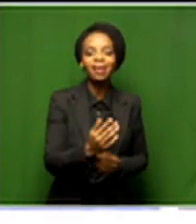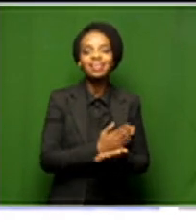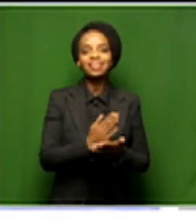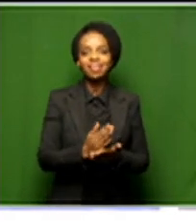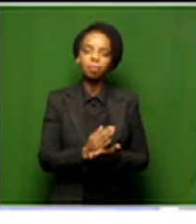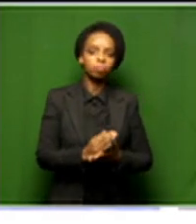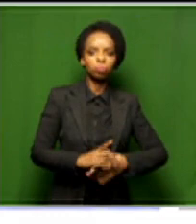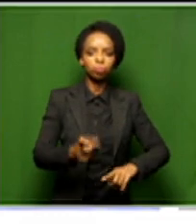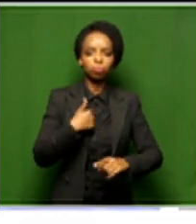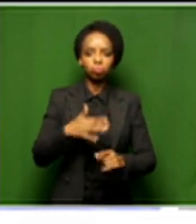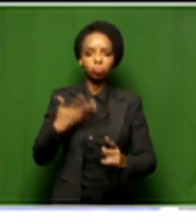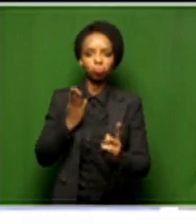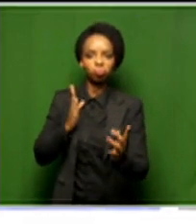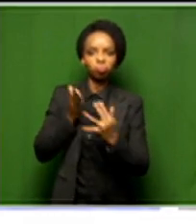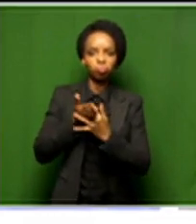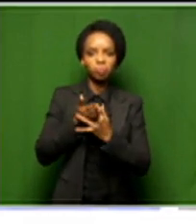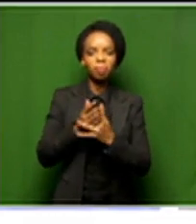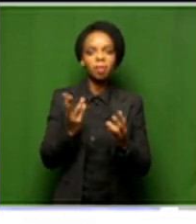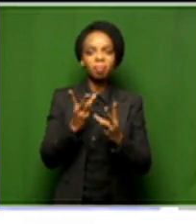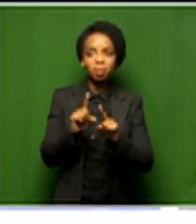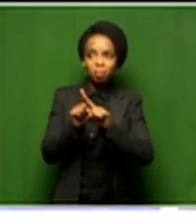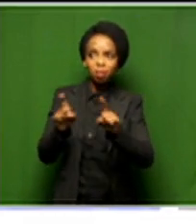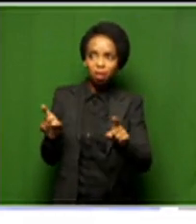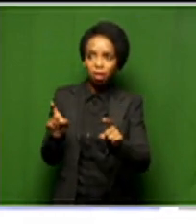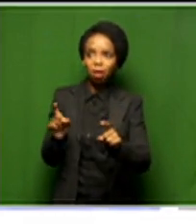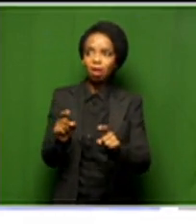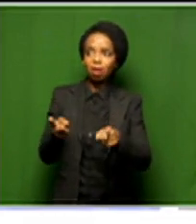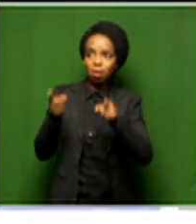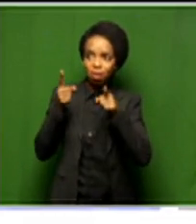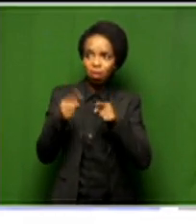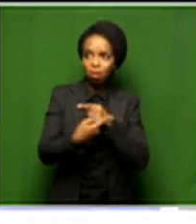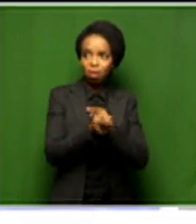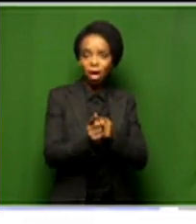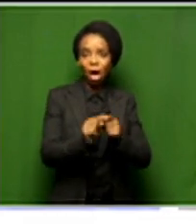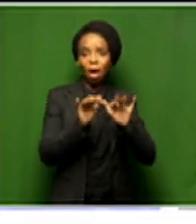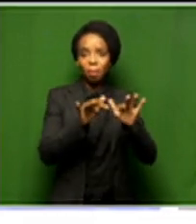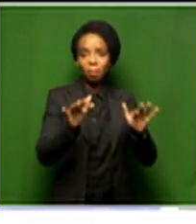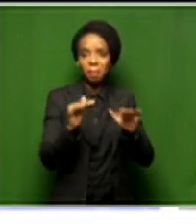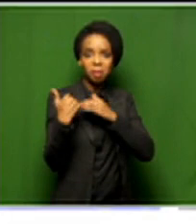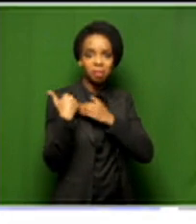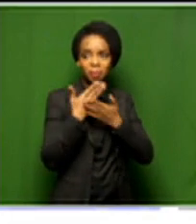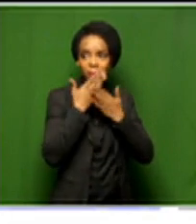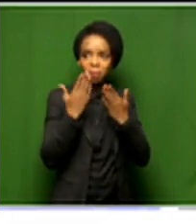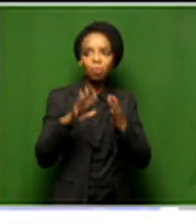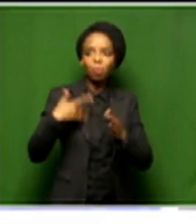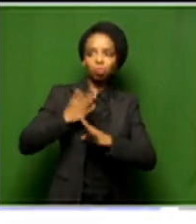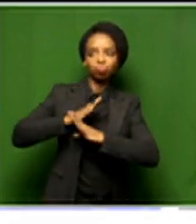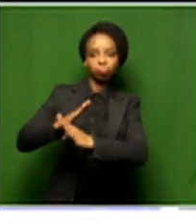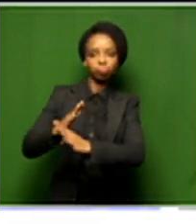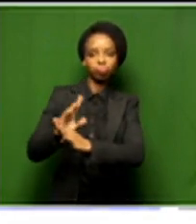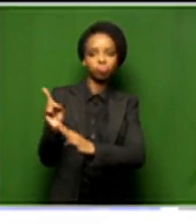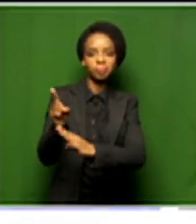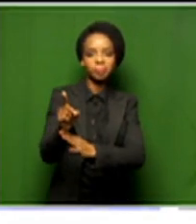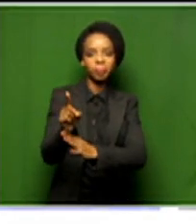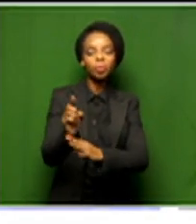they see as a menace to the safety of the republic. So I think everyone here who's eligible to vote has